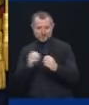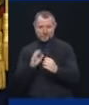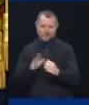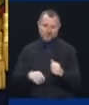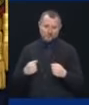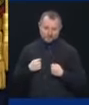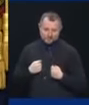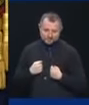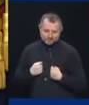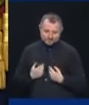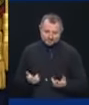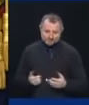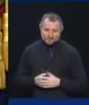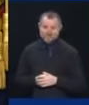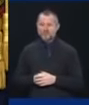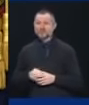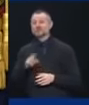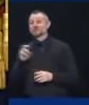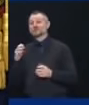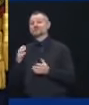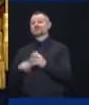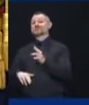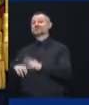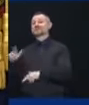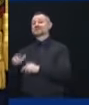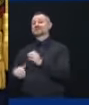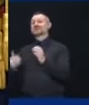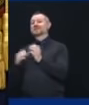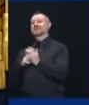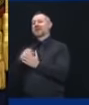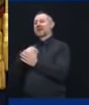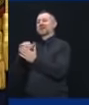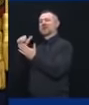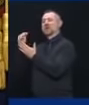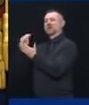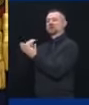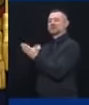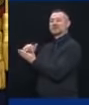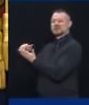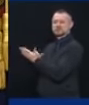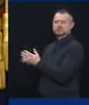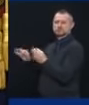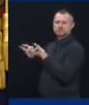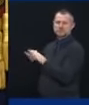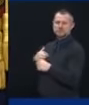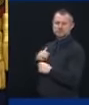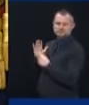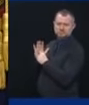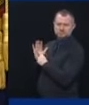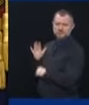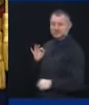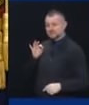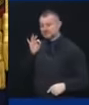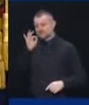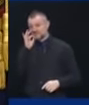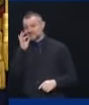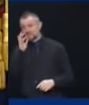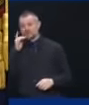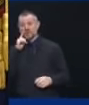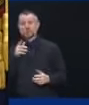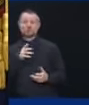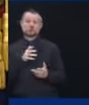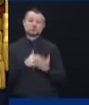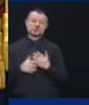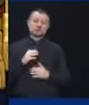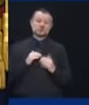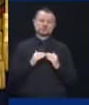that rebuilding agenda is very, very important to me. Cannabis is not just social equity, it's also